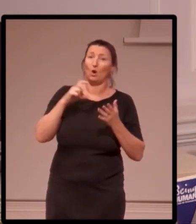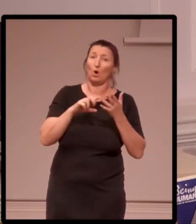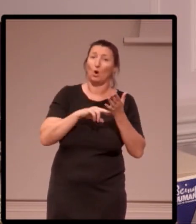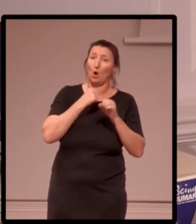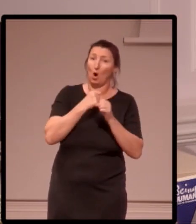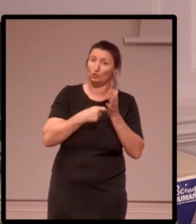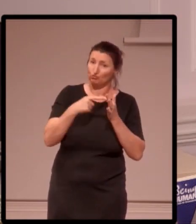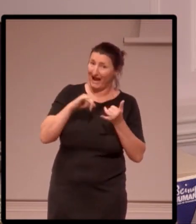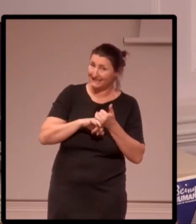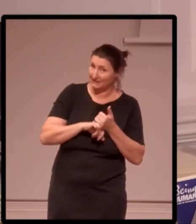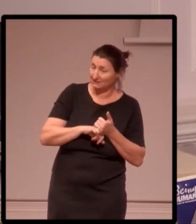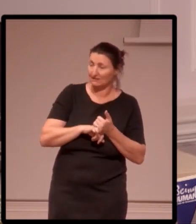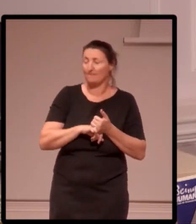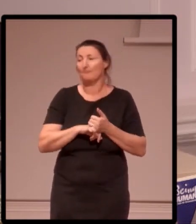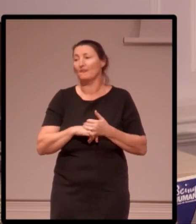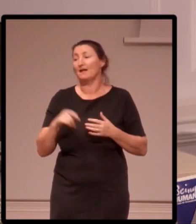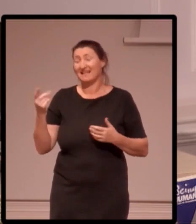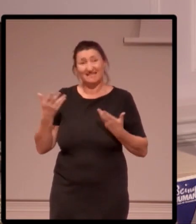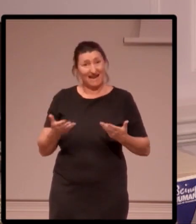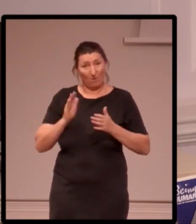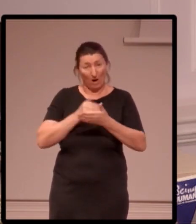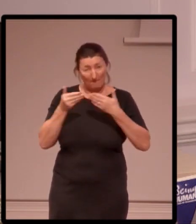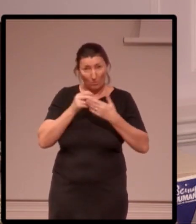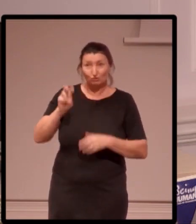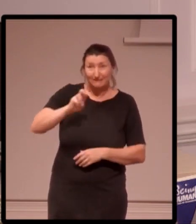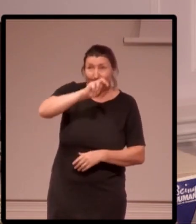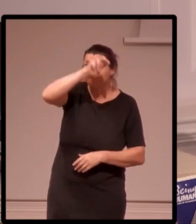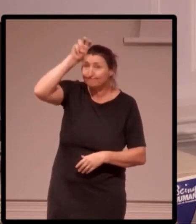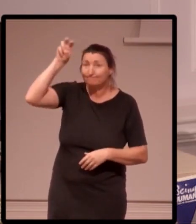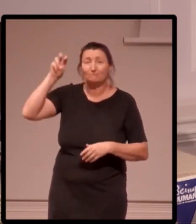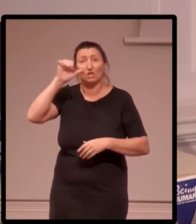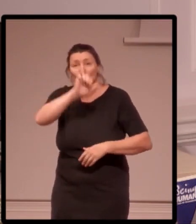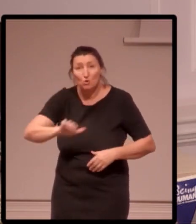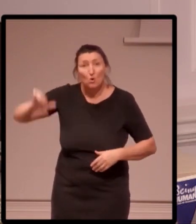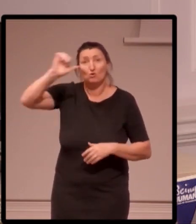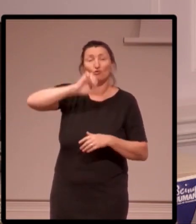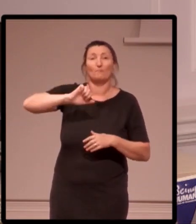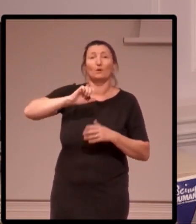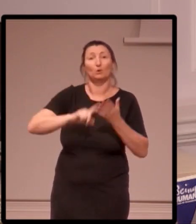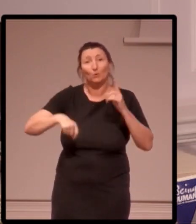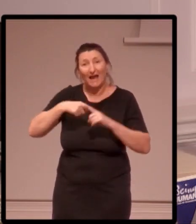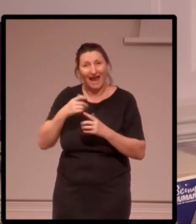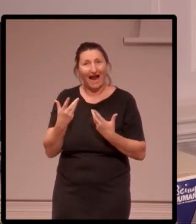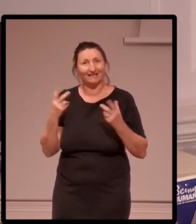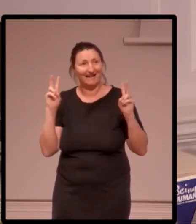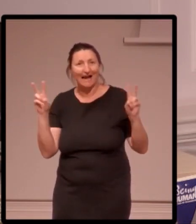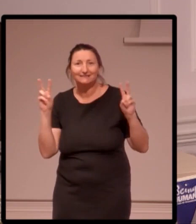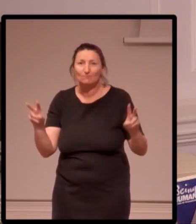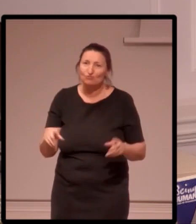Molly's performed her poetry up and down the country, across Europe and at Glastonbury.